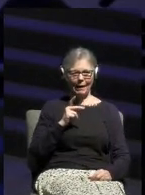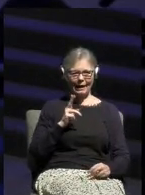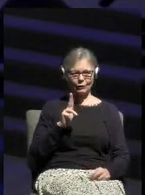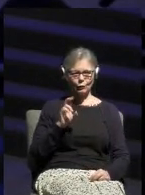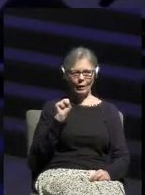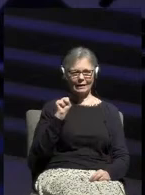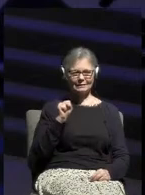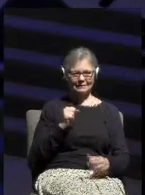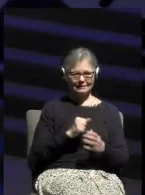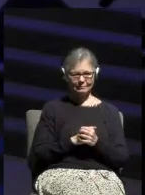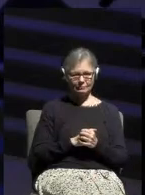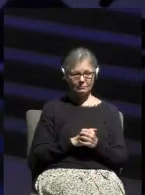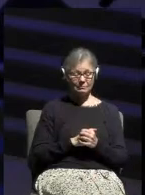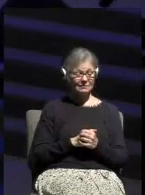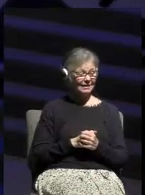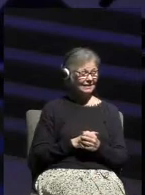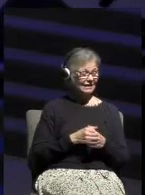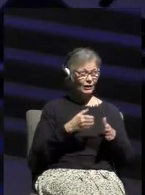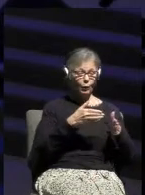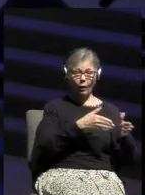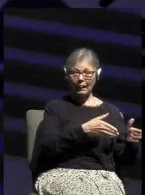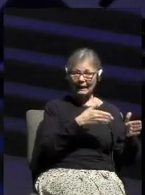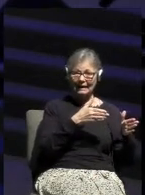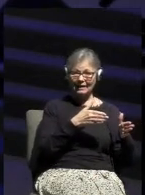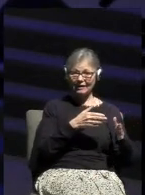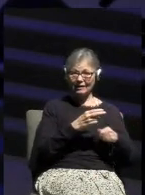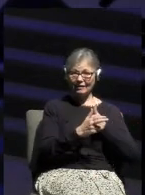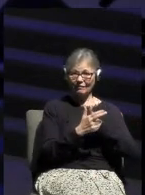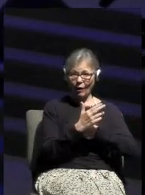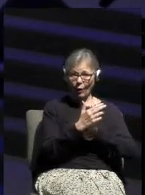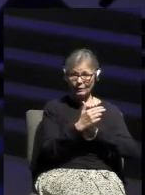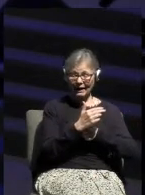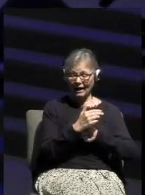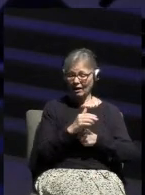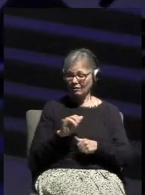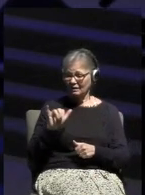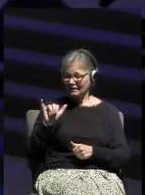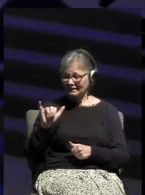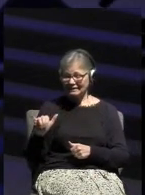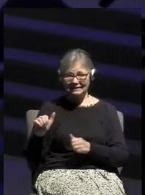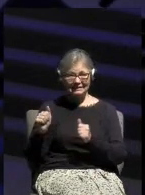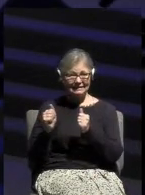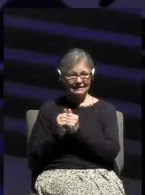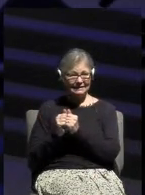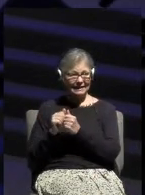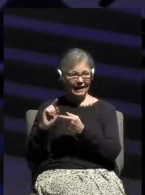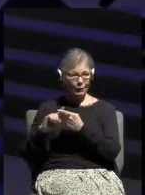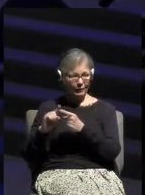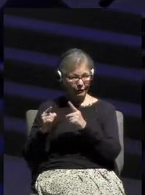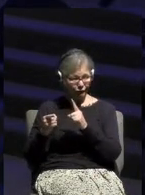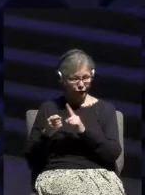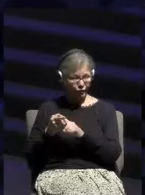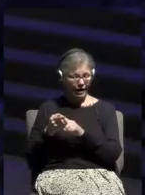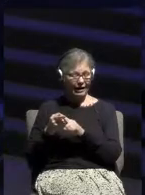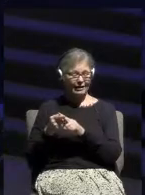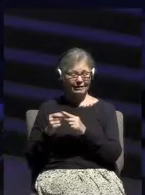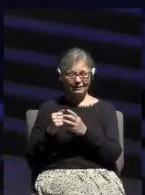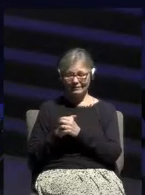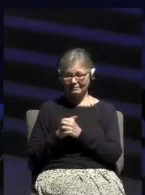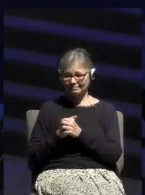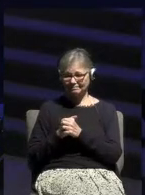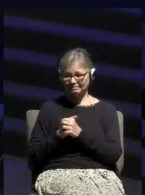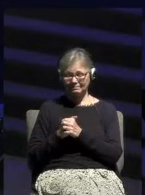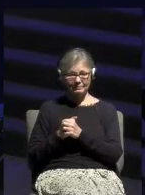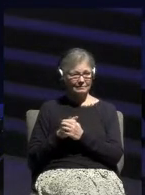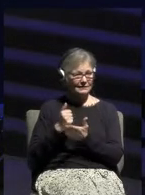She is in a journey. She had to check out of her hotel. She had to go stay with somebody that she just met on the job. I mean, she